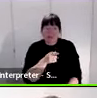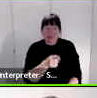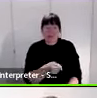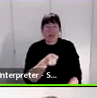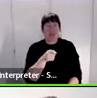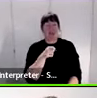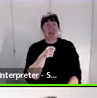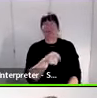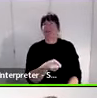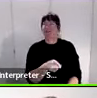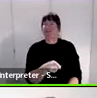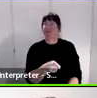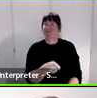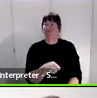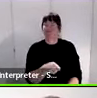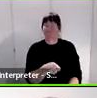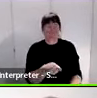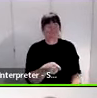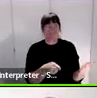is just